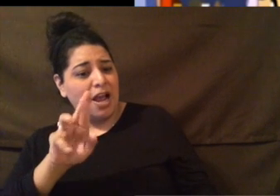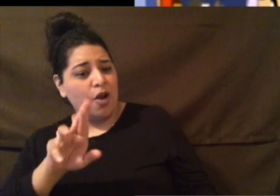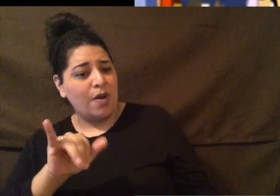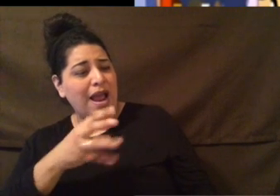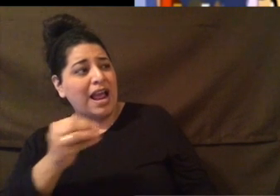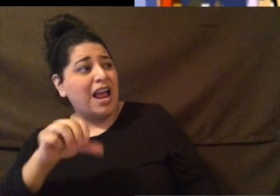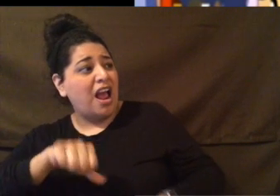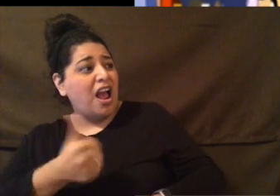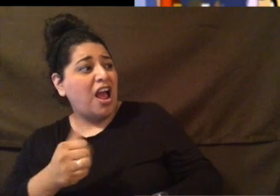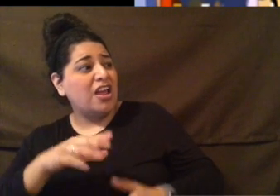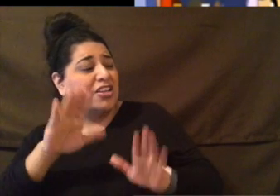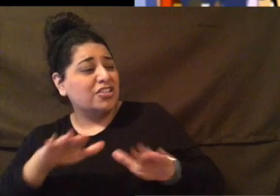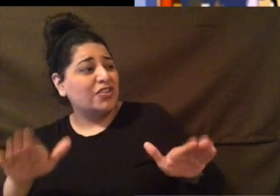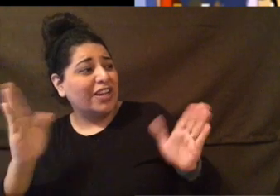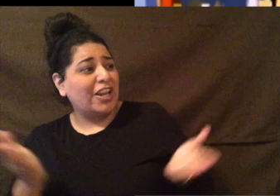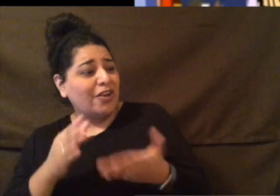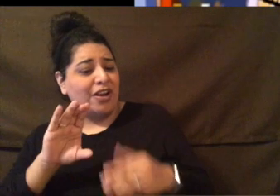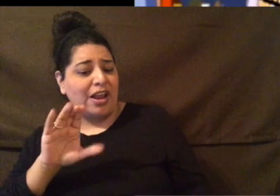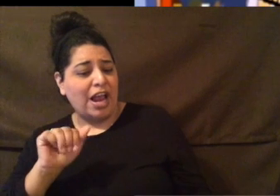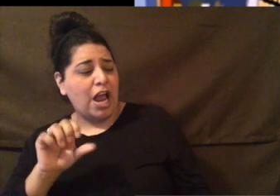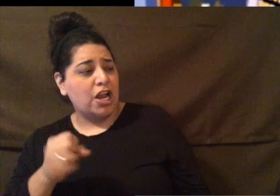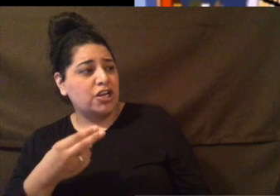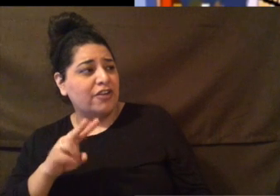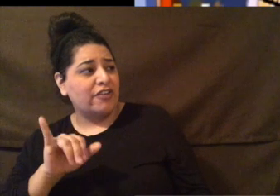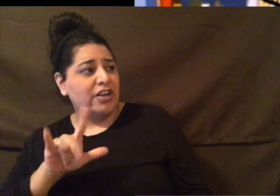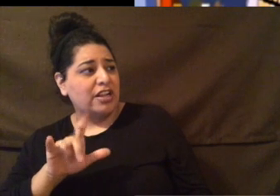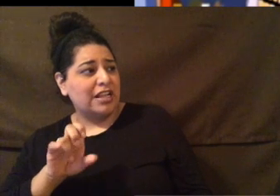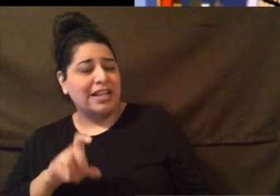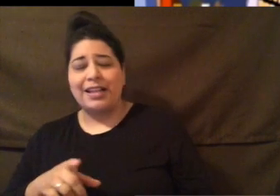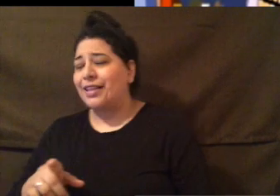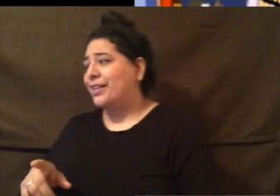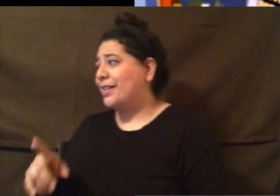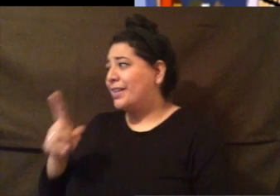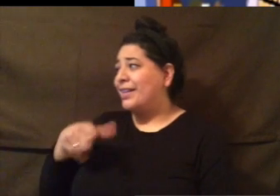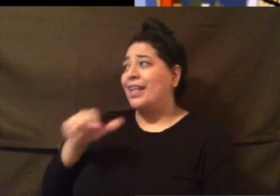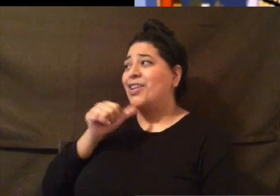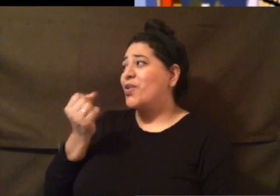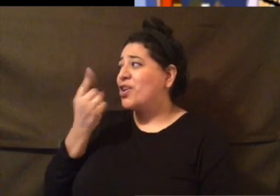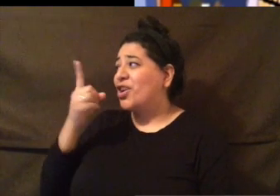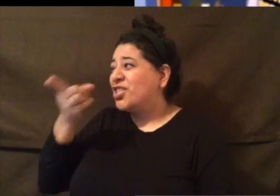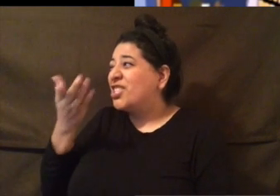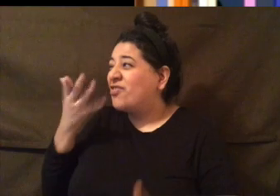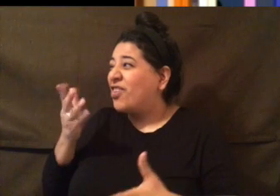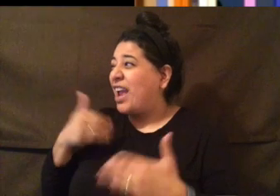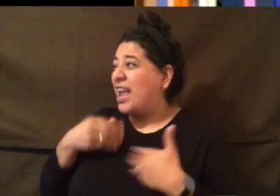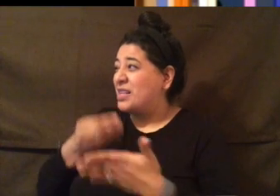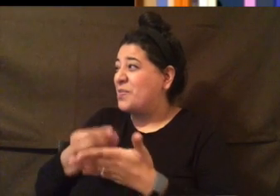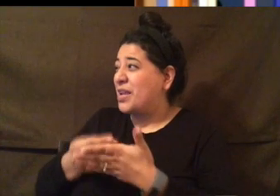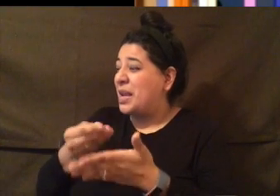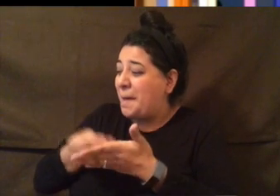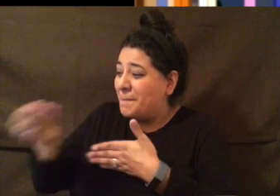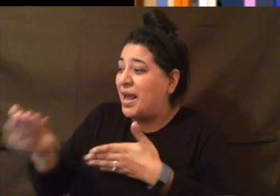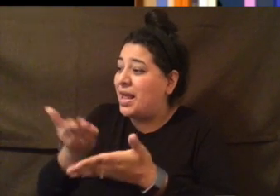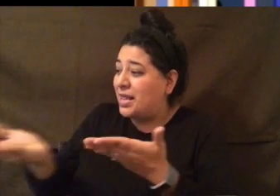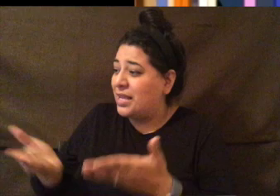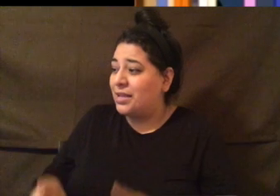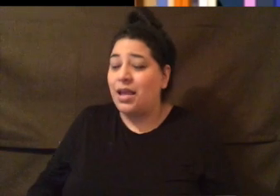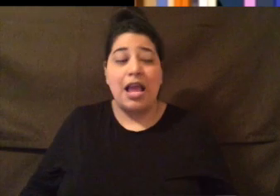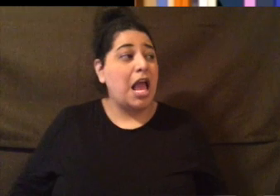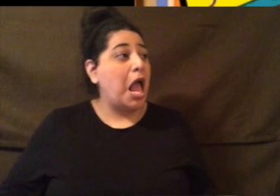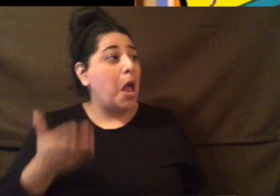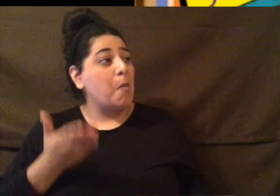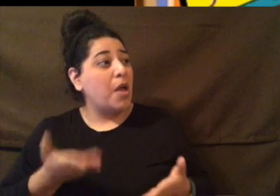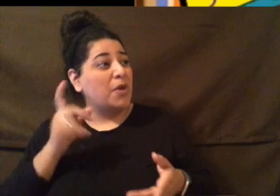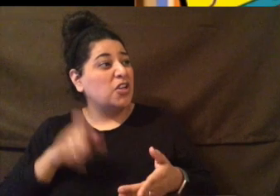other kids here in Cashville. They don't understand that she already has the money to buy all of these things. Maybe we should sit down with Barry